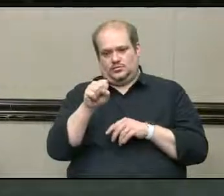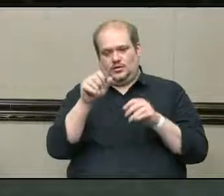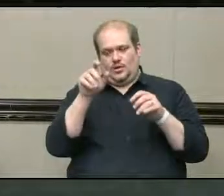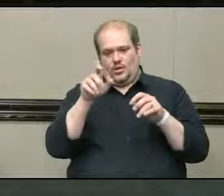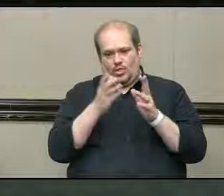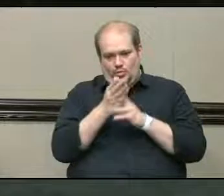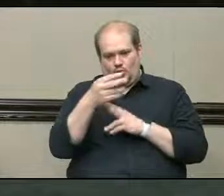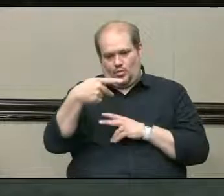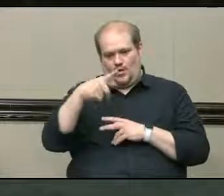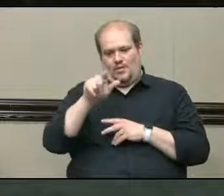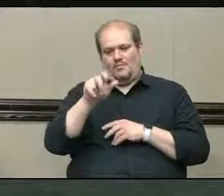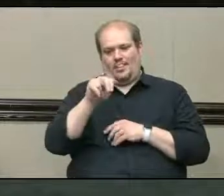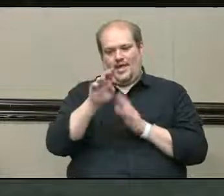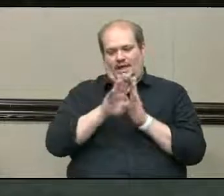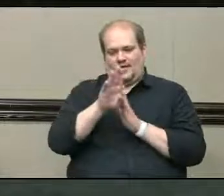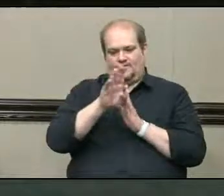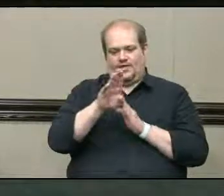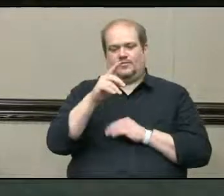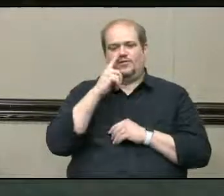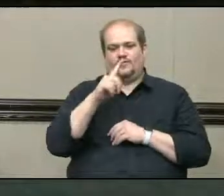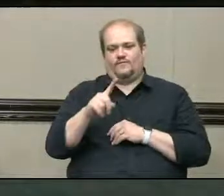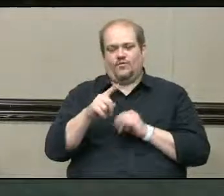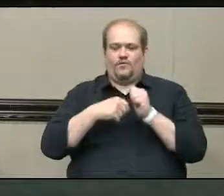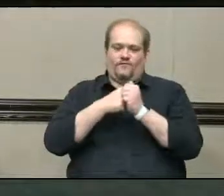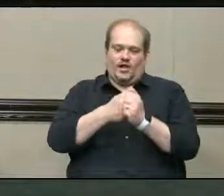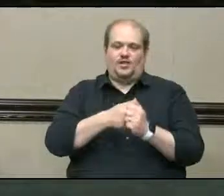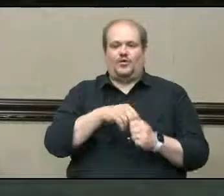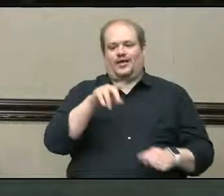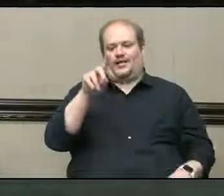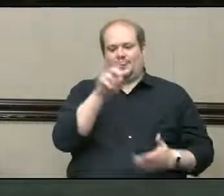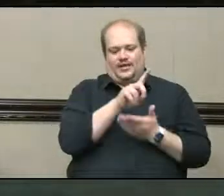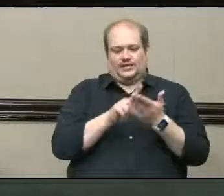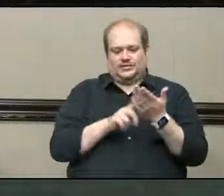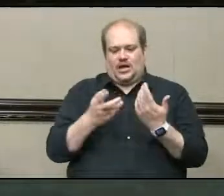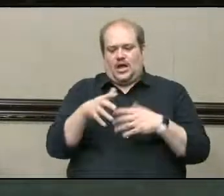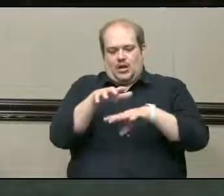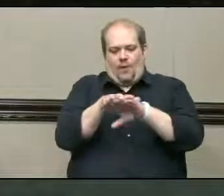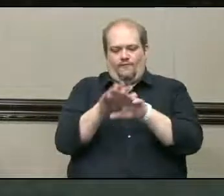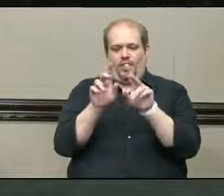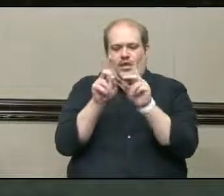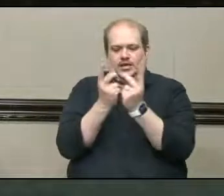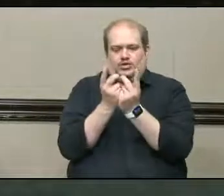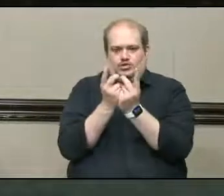planned development per the design overlay district.